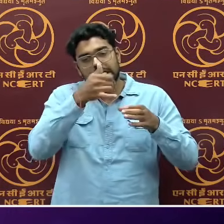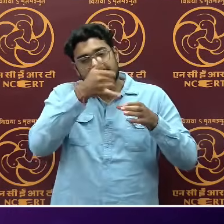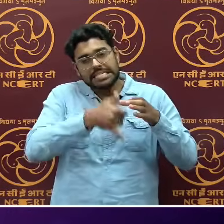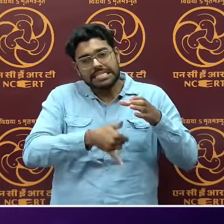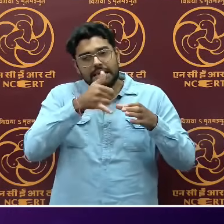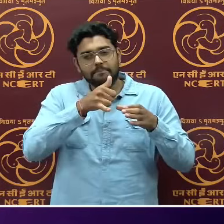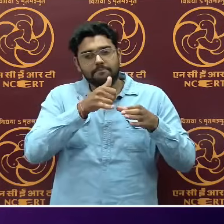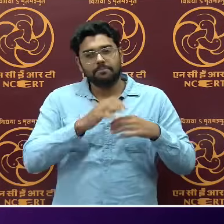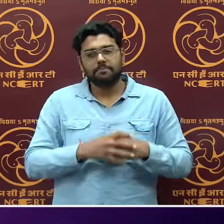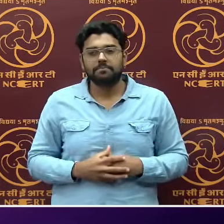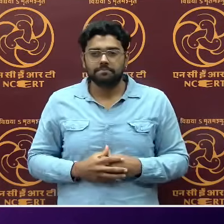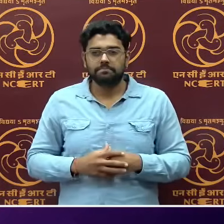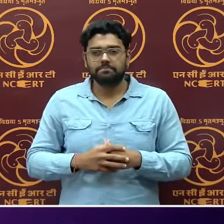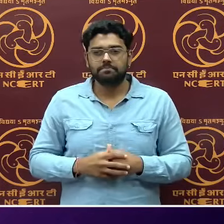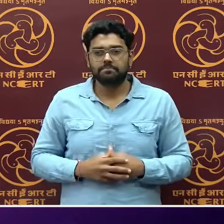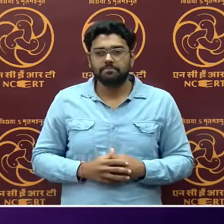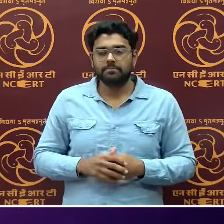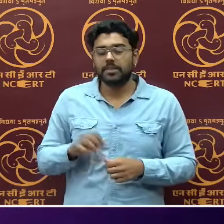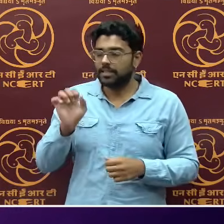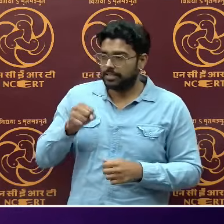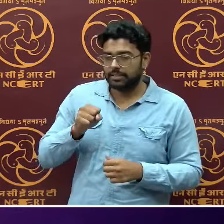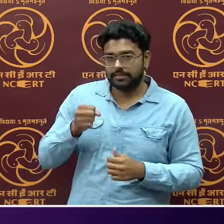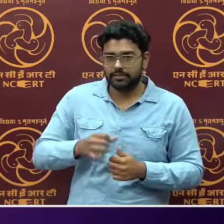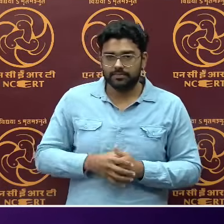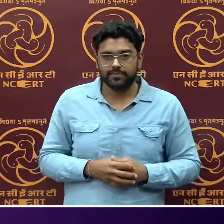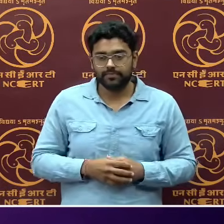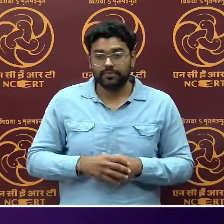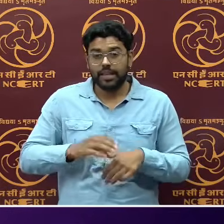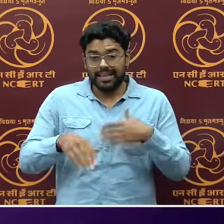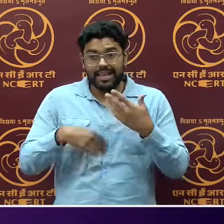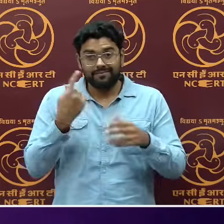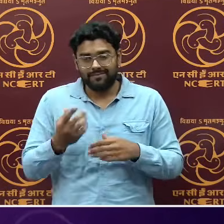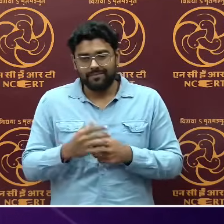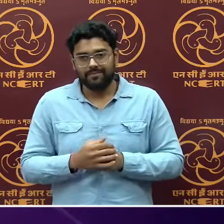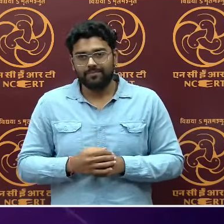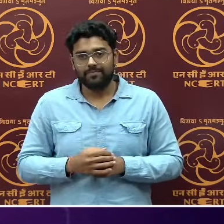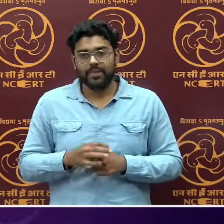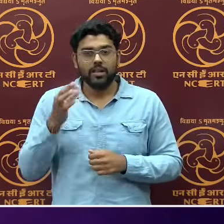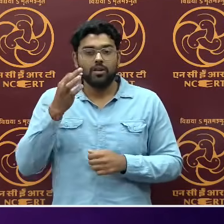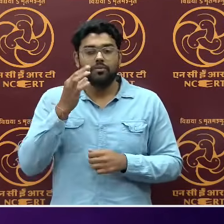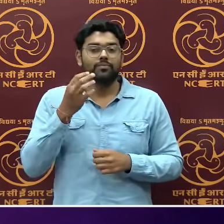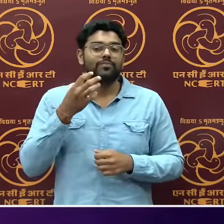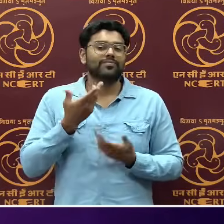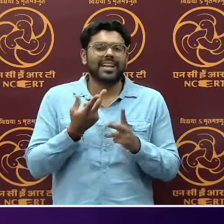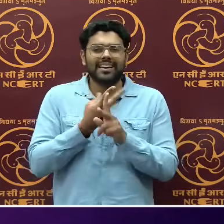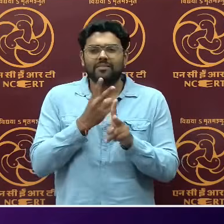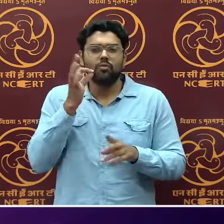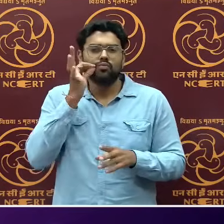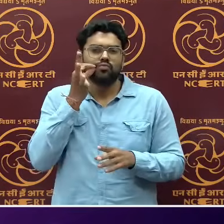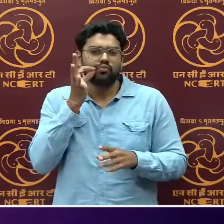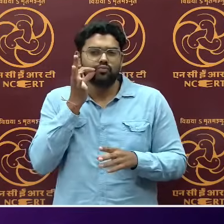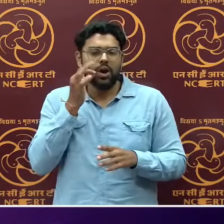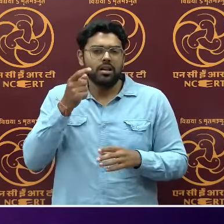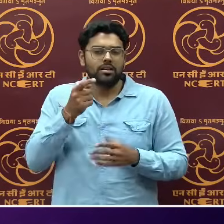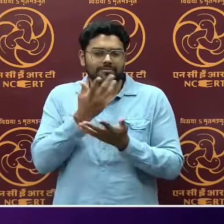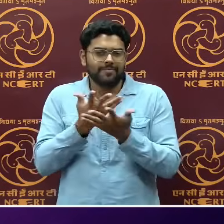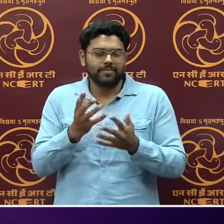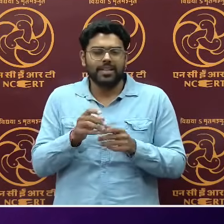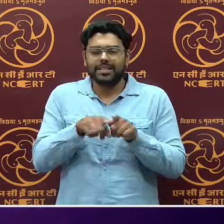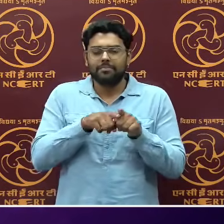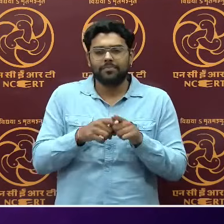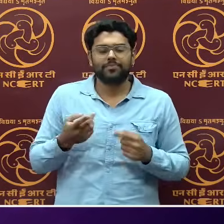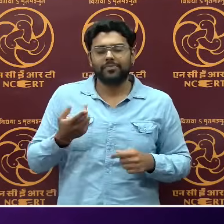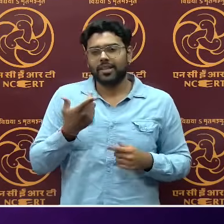the same. Right, ma'am. Yes. The other side we have this fruit salad. Now in this, if you want to taste